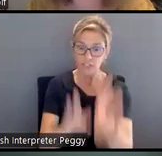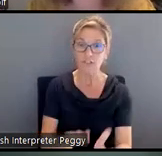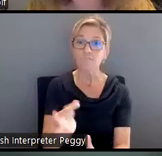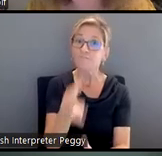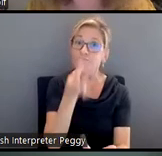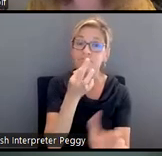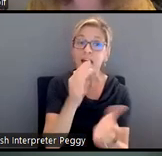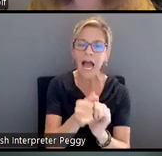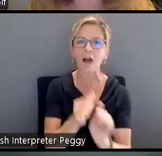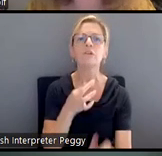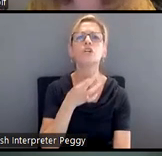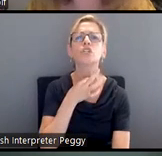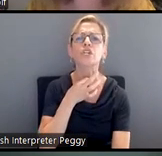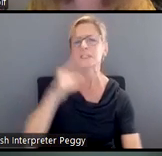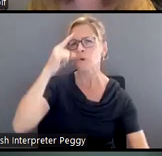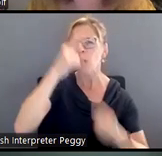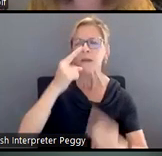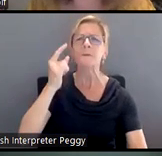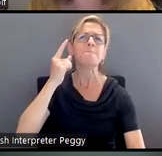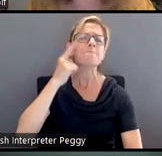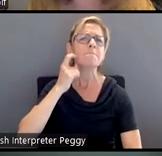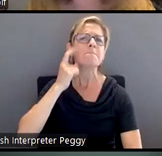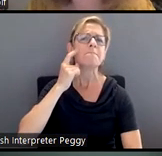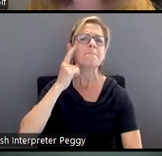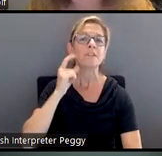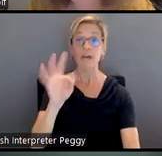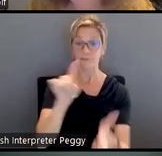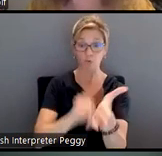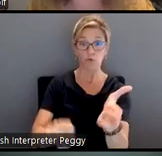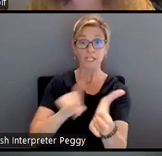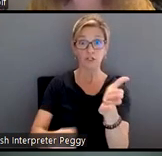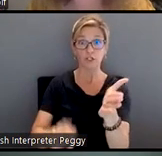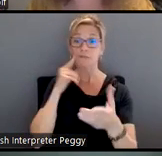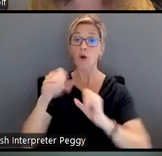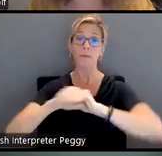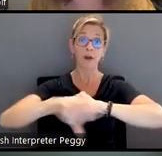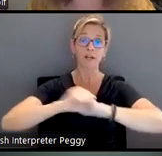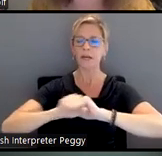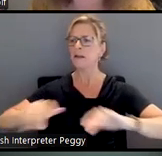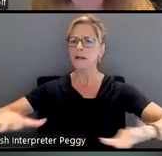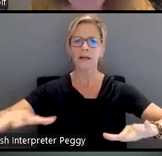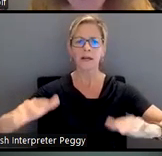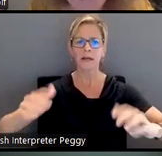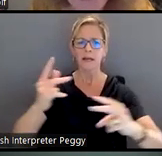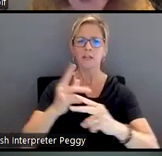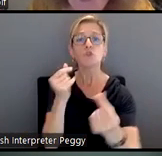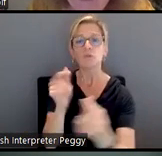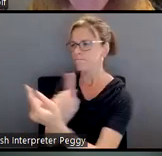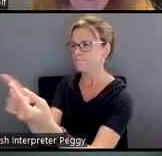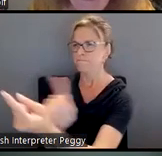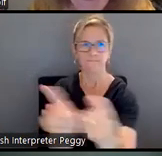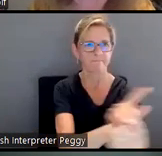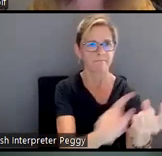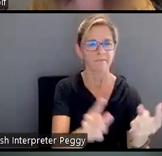researcher. And so whenever you are doing market research or talking to people who are in your target audience, I encourage you to